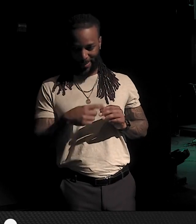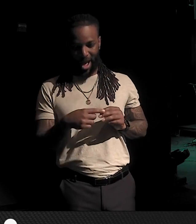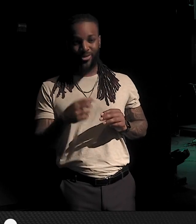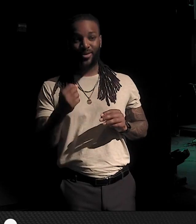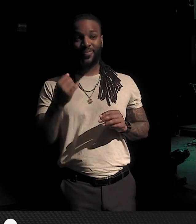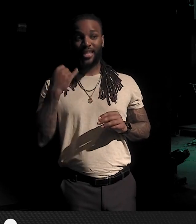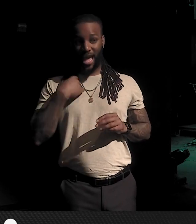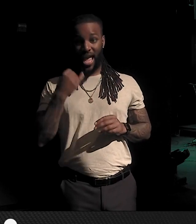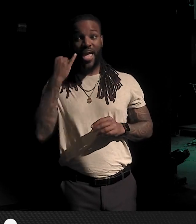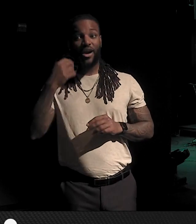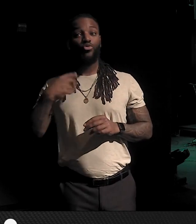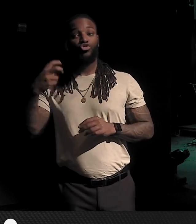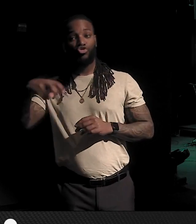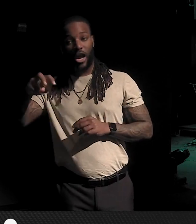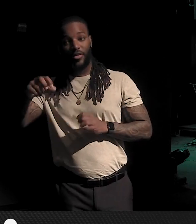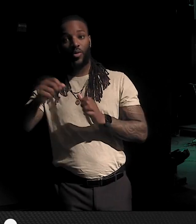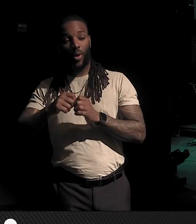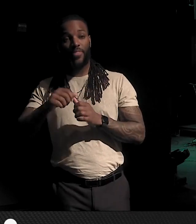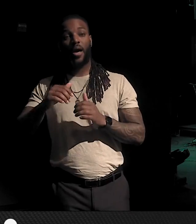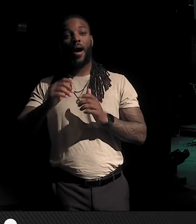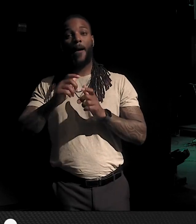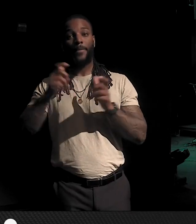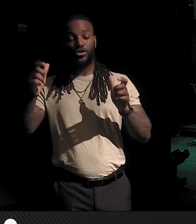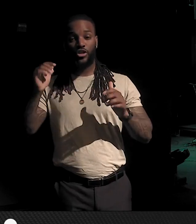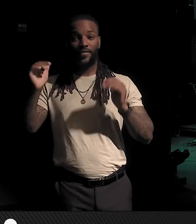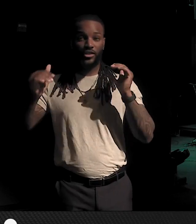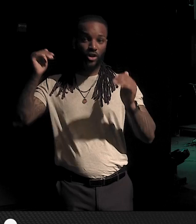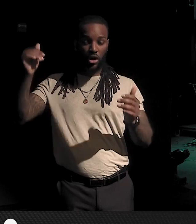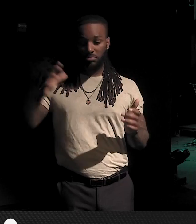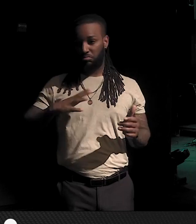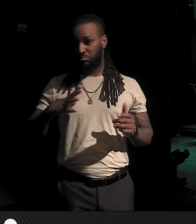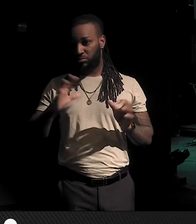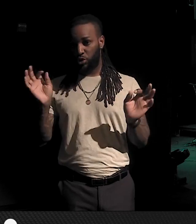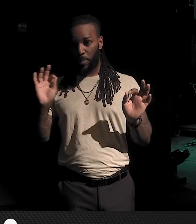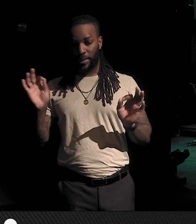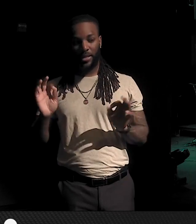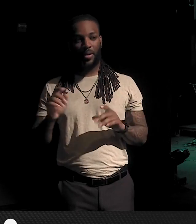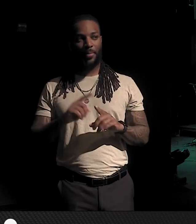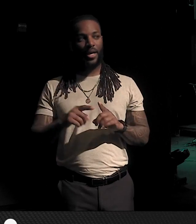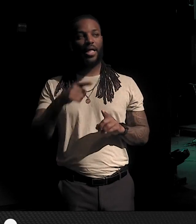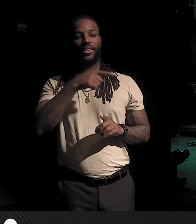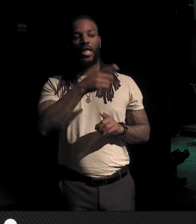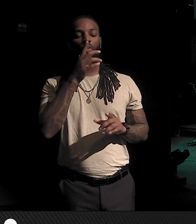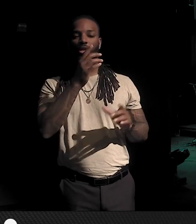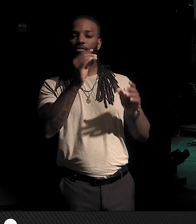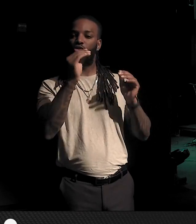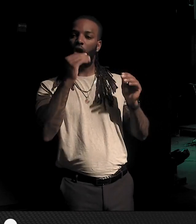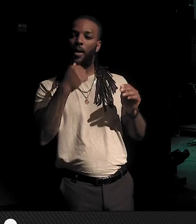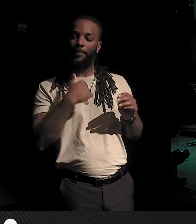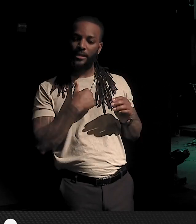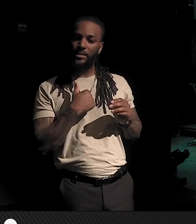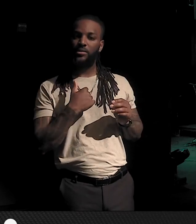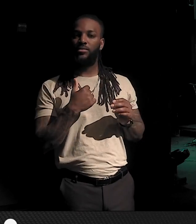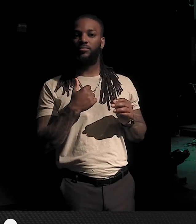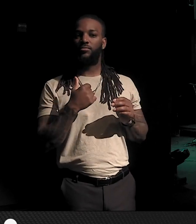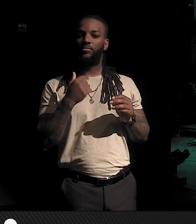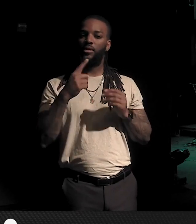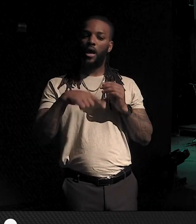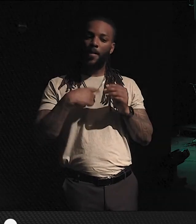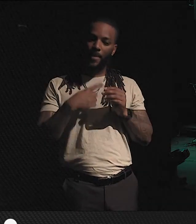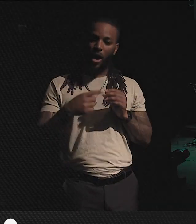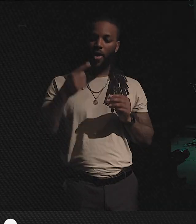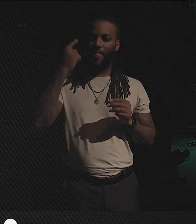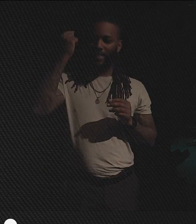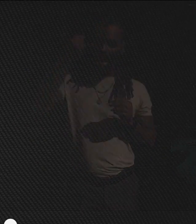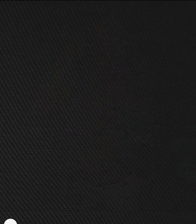had been traveling with a bunch of adults, it would have been no big deal. They would have just oriented me, informed me, taught me about the